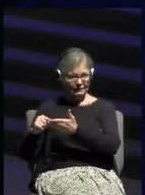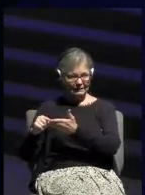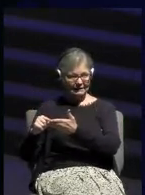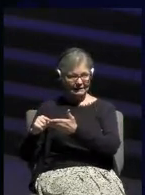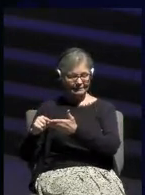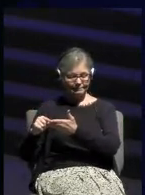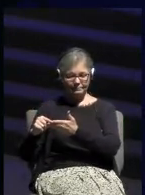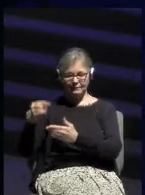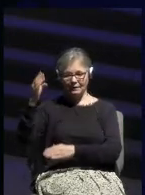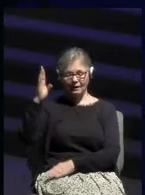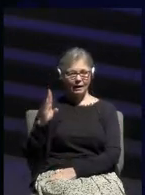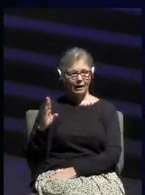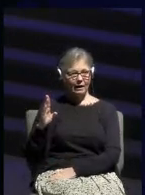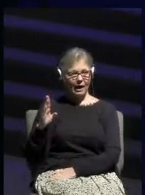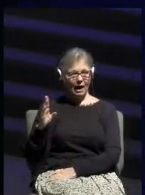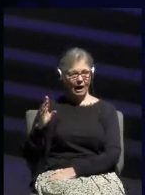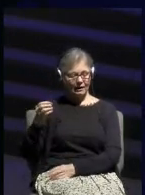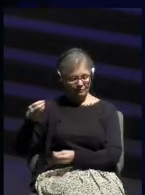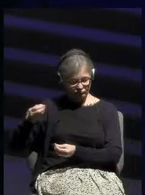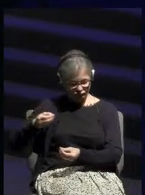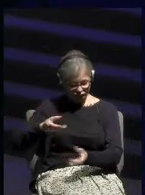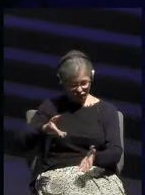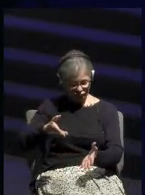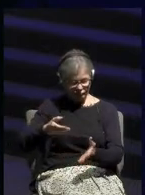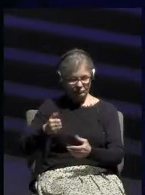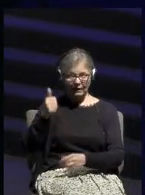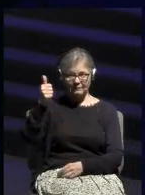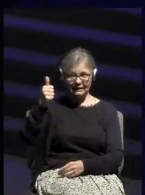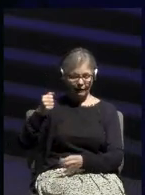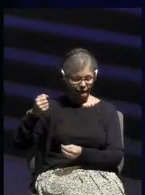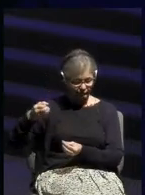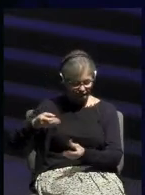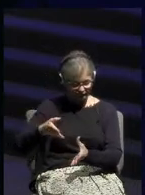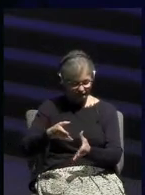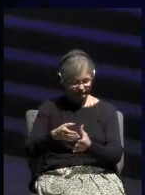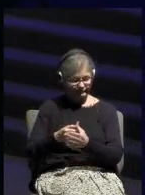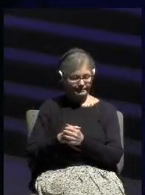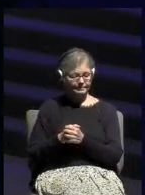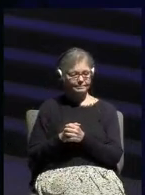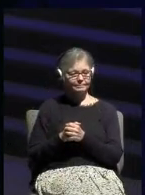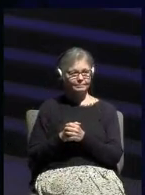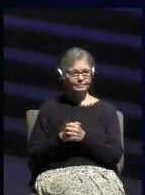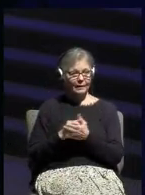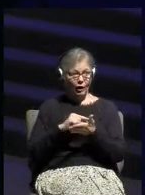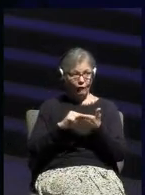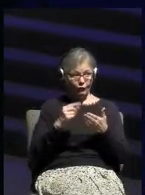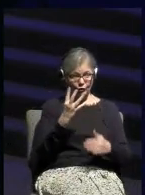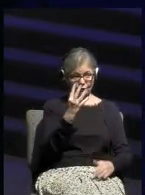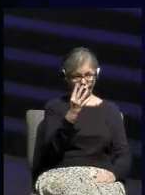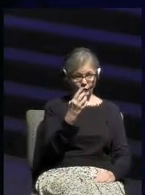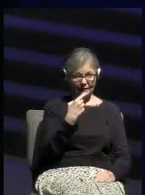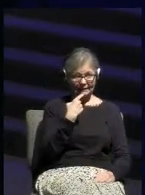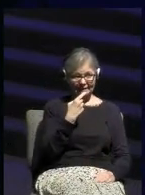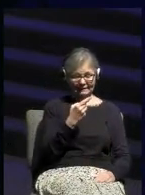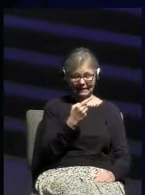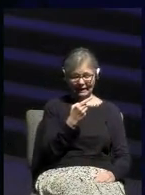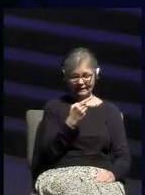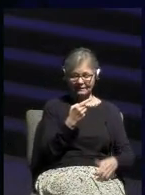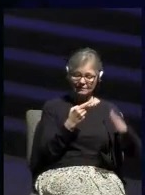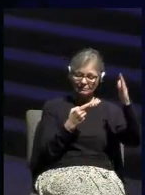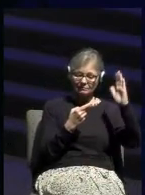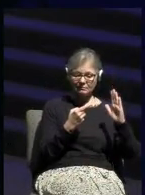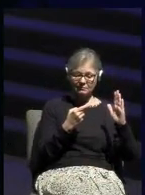God speaks to this individual. He speaks to this individual. in verse number 14, the last three verses, he